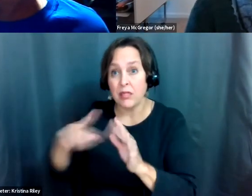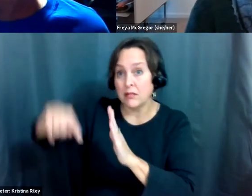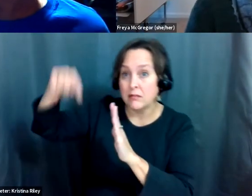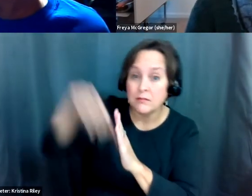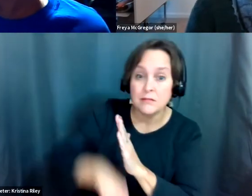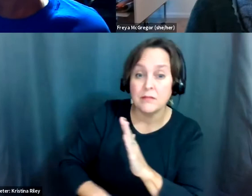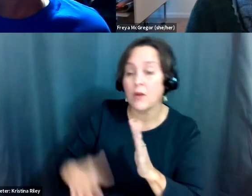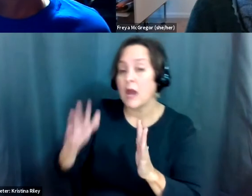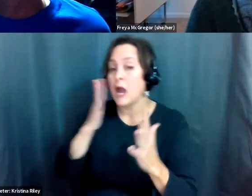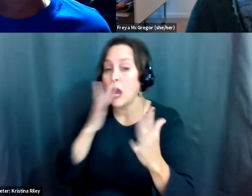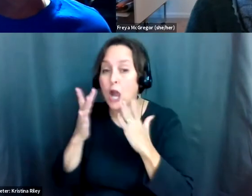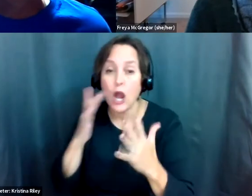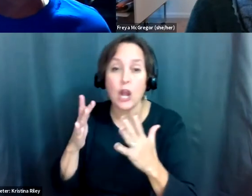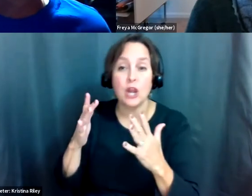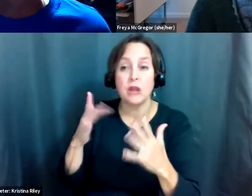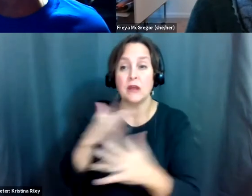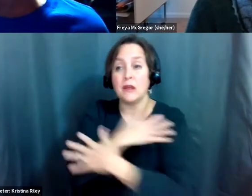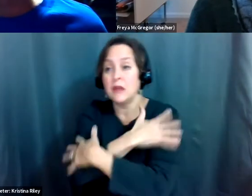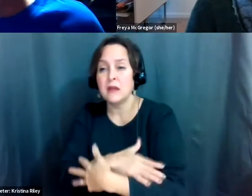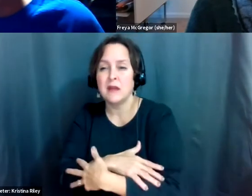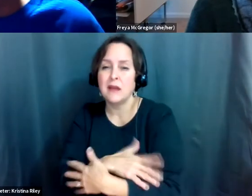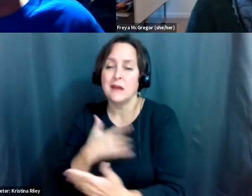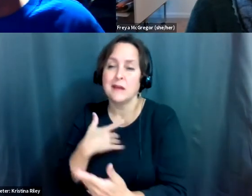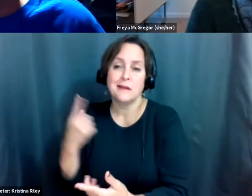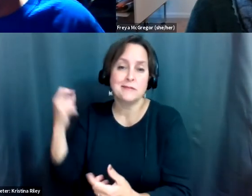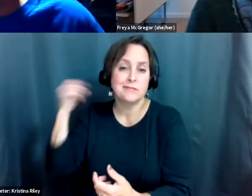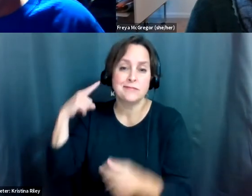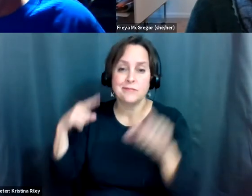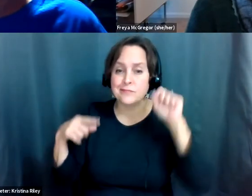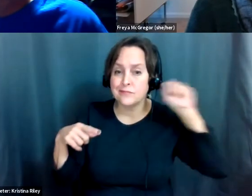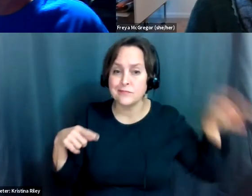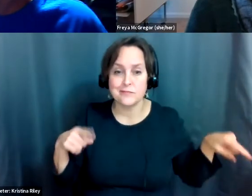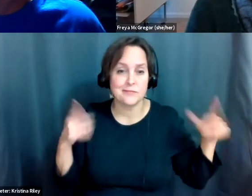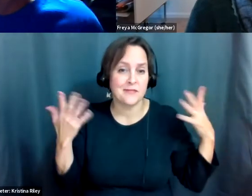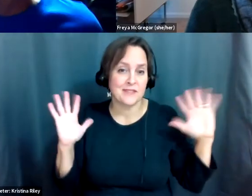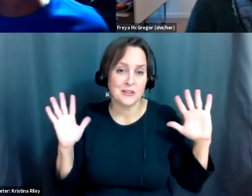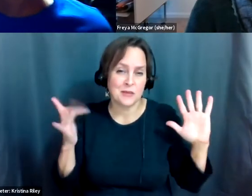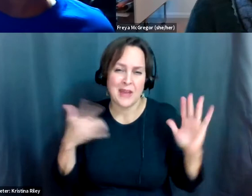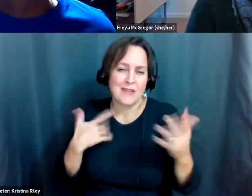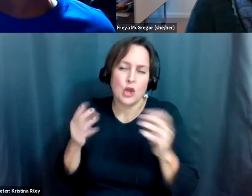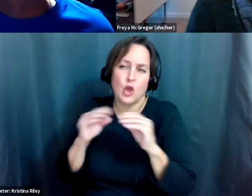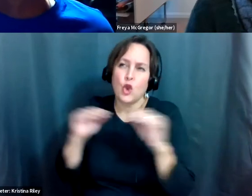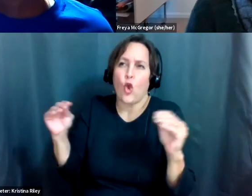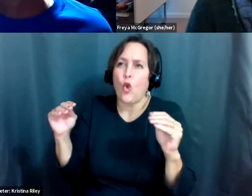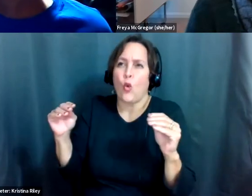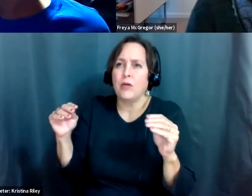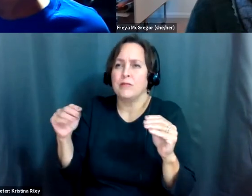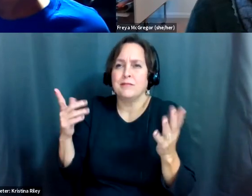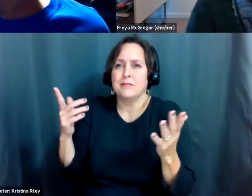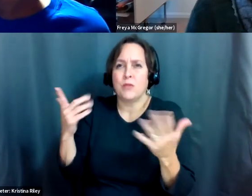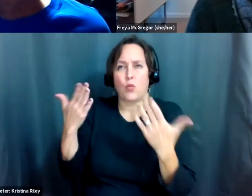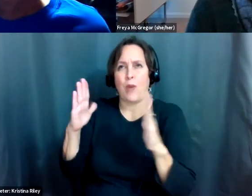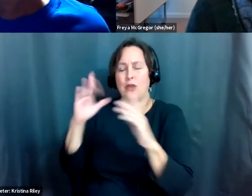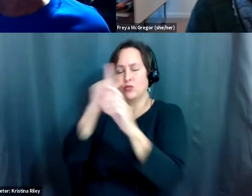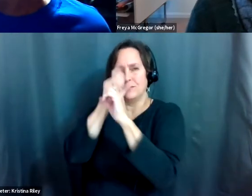uh, the various aspects, it just goes in one ear and out the other. Cause I, I really have no frame of reference to use for it,